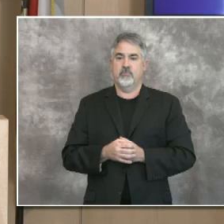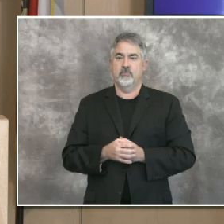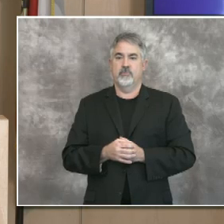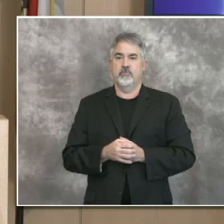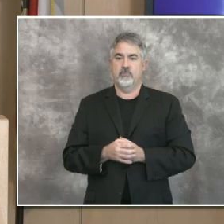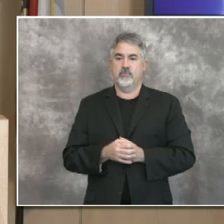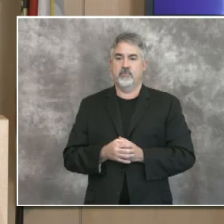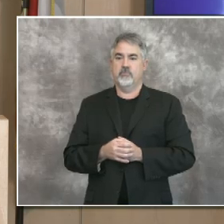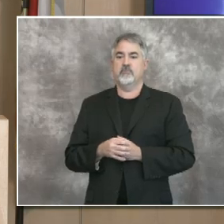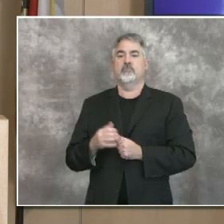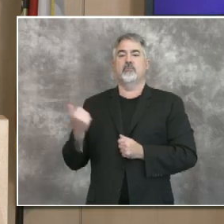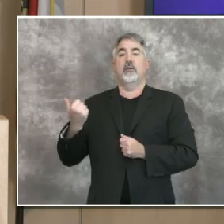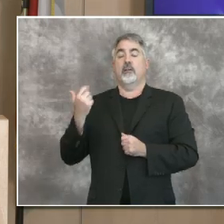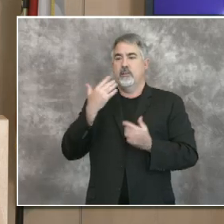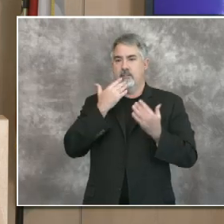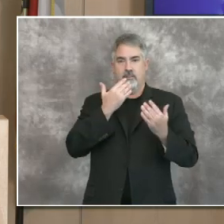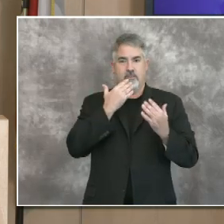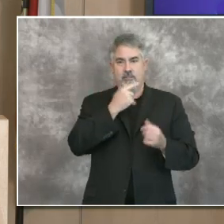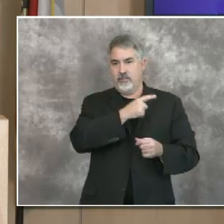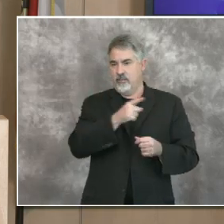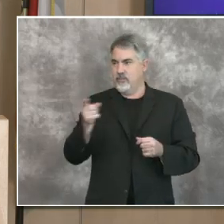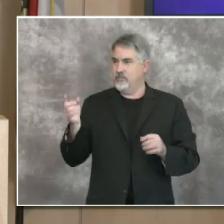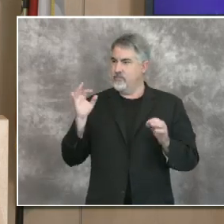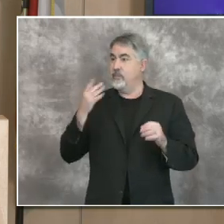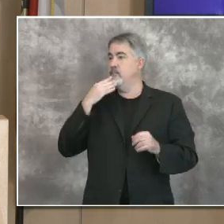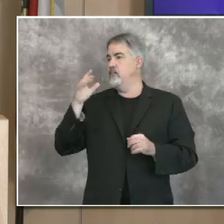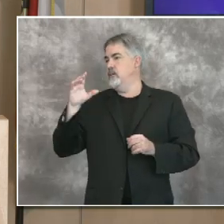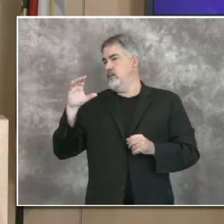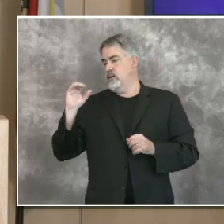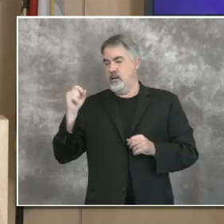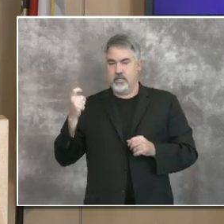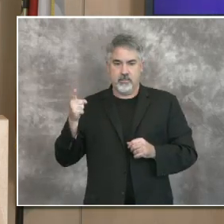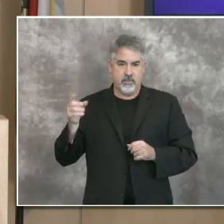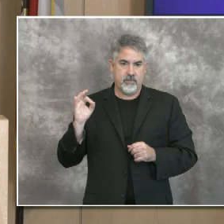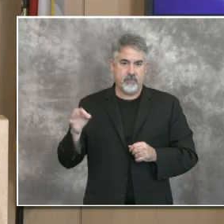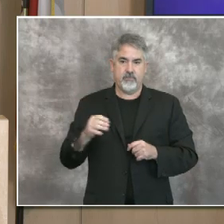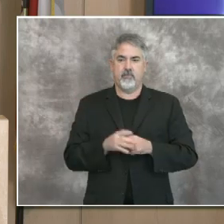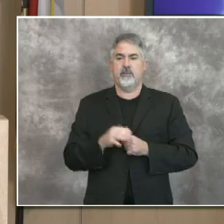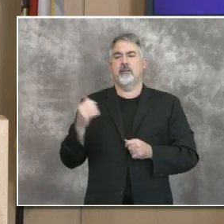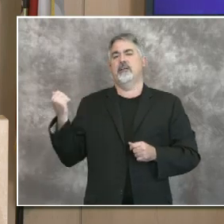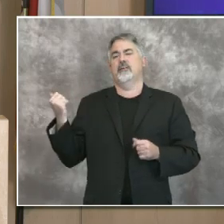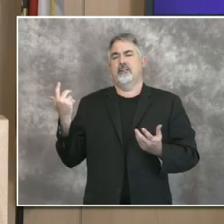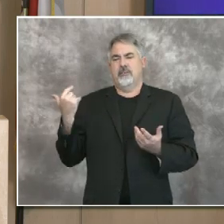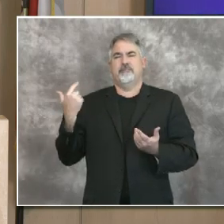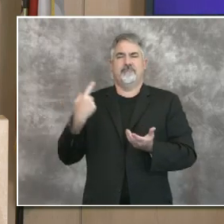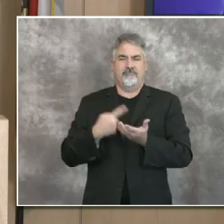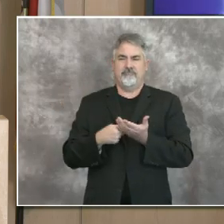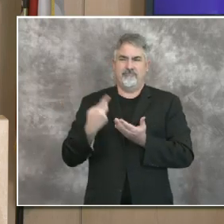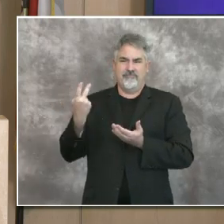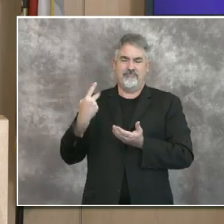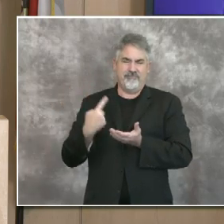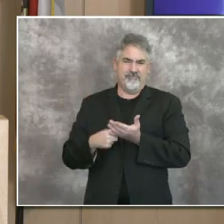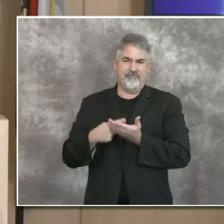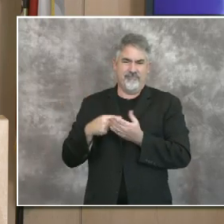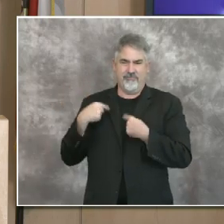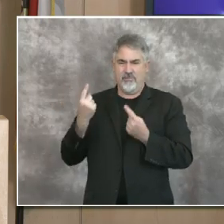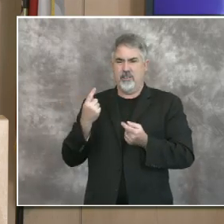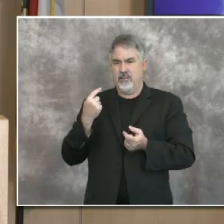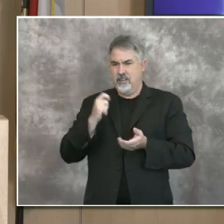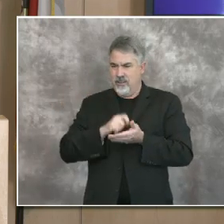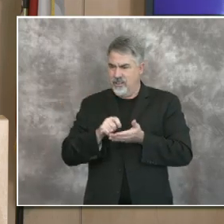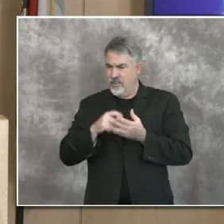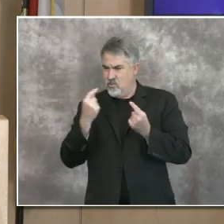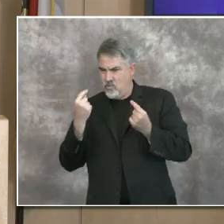Thank you, Supervisor Cox. Good afternoon. As Chairman Cox mentioned, he and I will be co-docketing a letter for our board to consider on